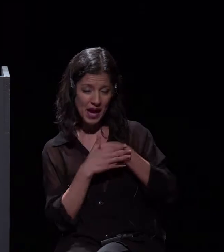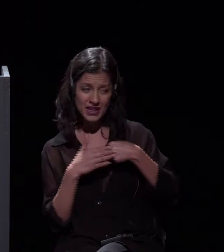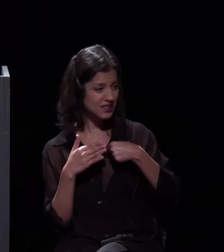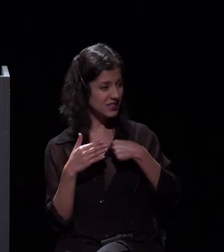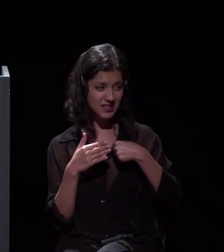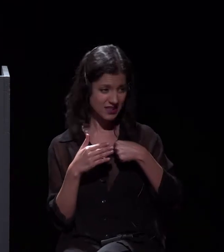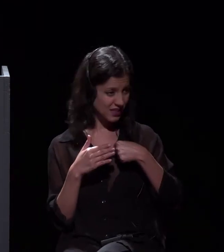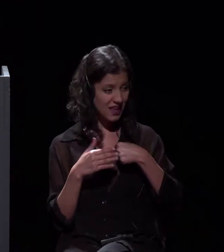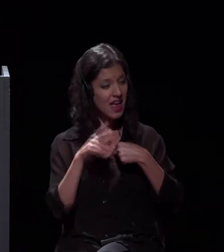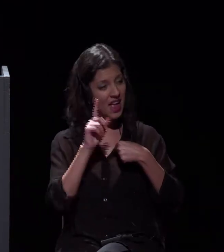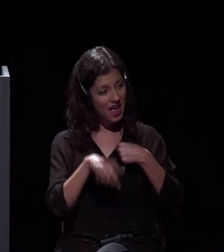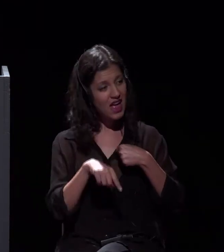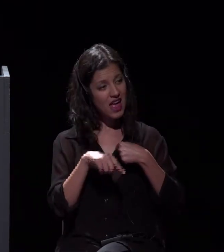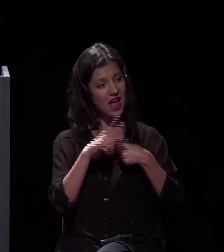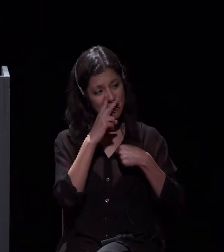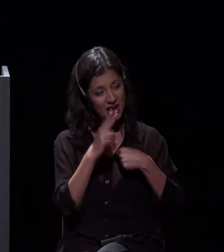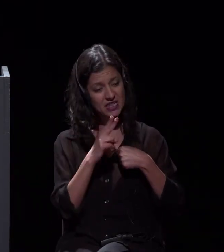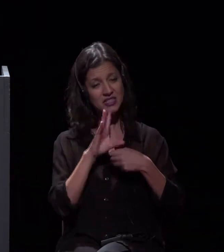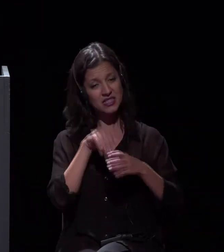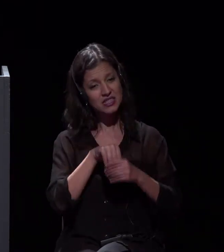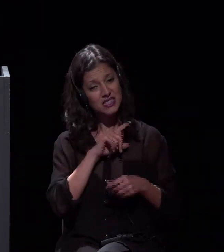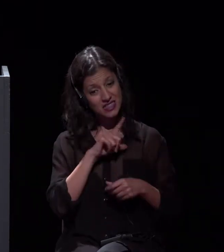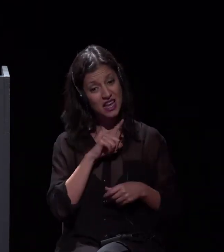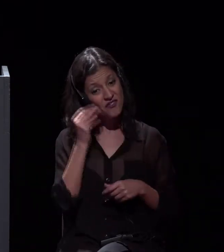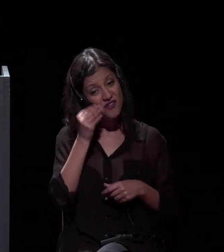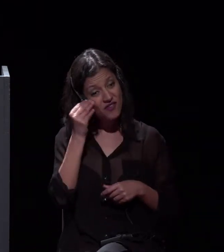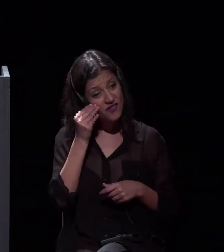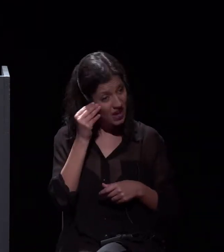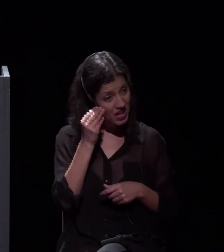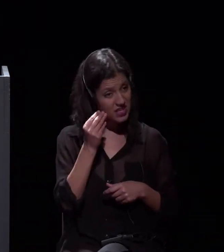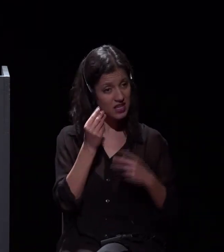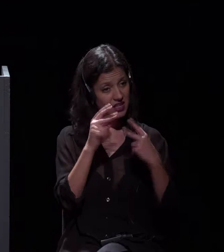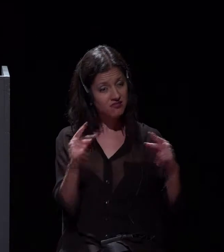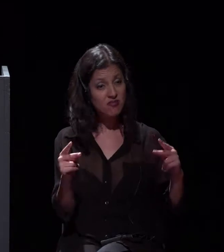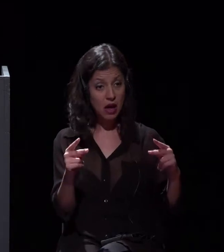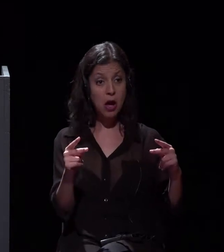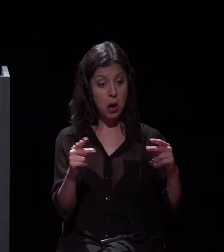this idea of the vivencia, which was so important for the Brazilian avant-garde of the 1960s.